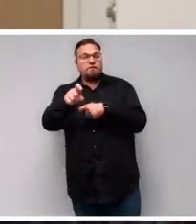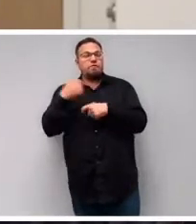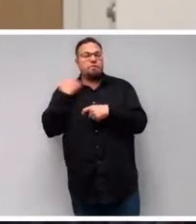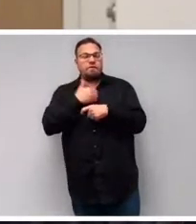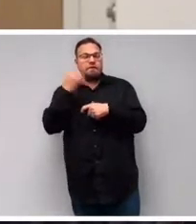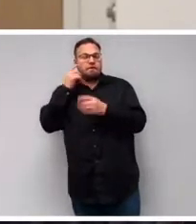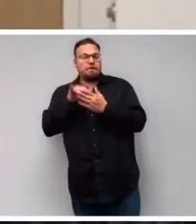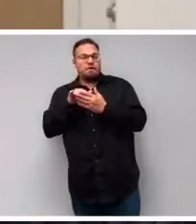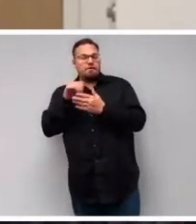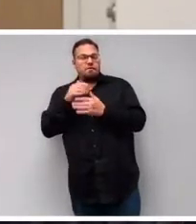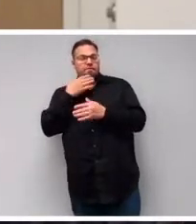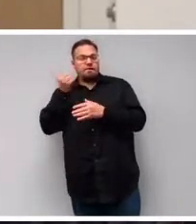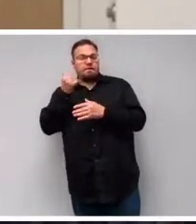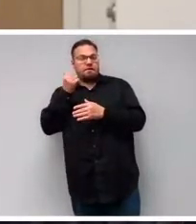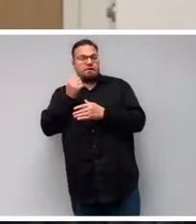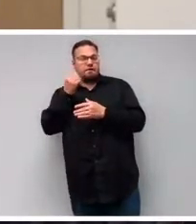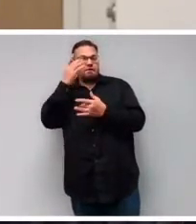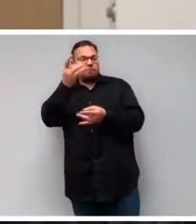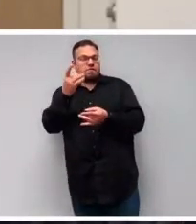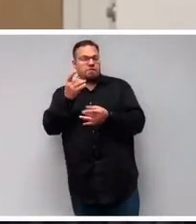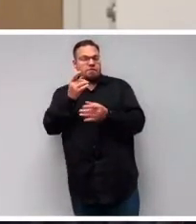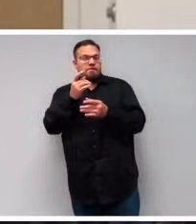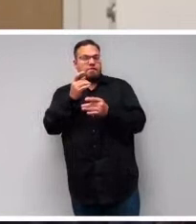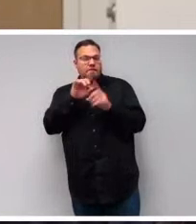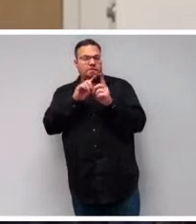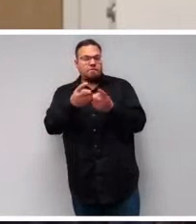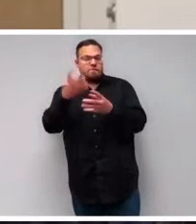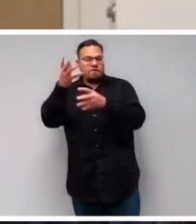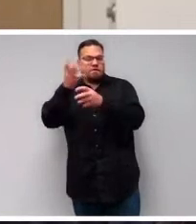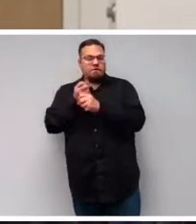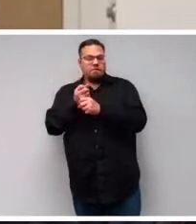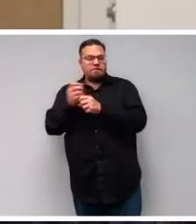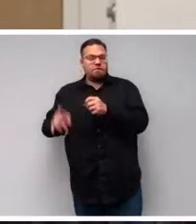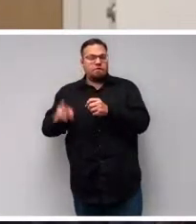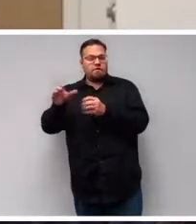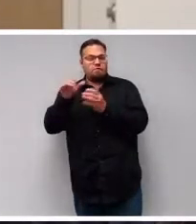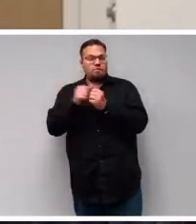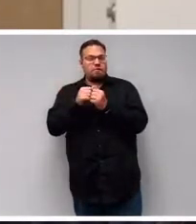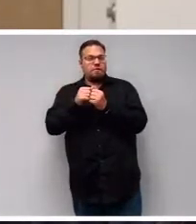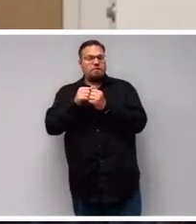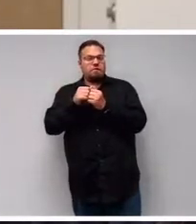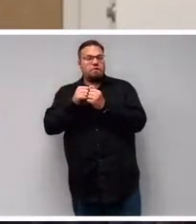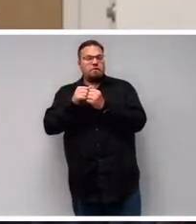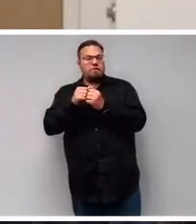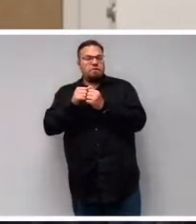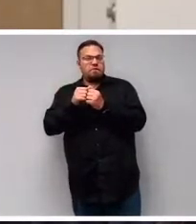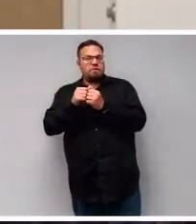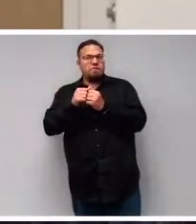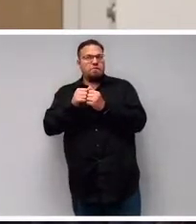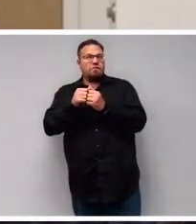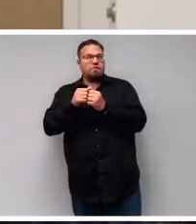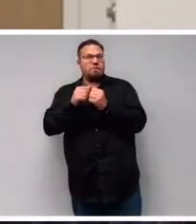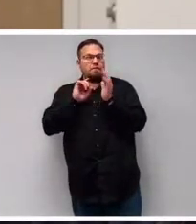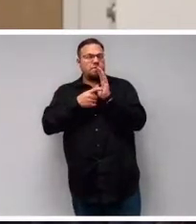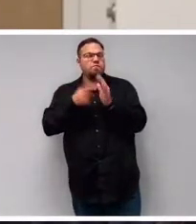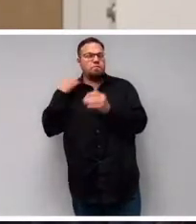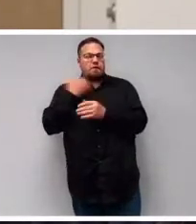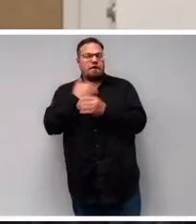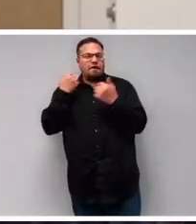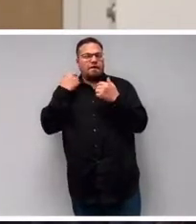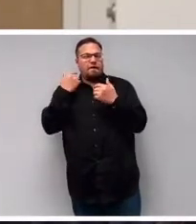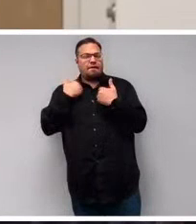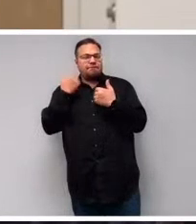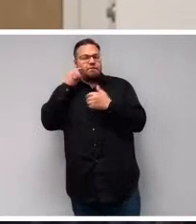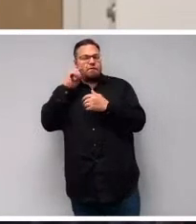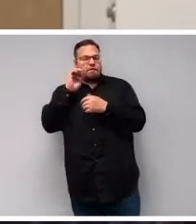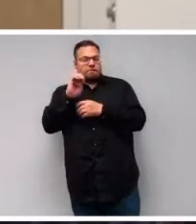interest of the district to receive the donation with the commitments we have from DEQ and all of the due diligence that we've done,